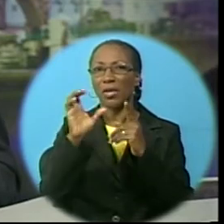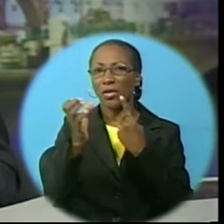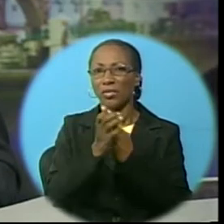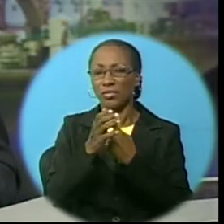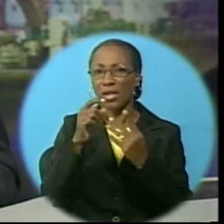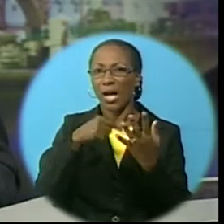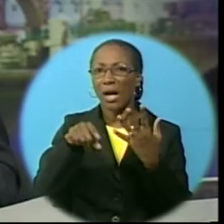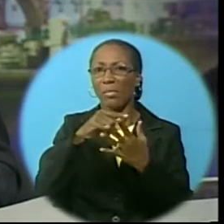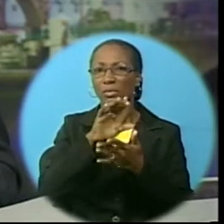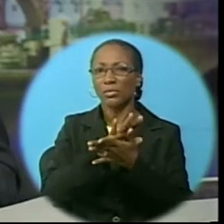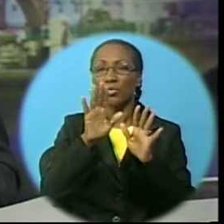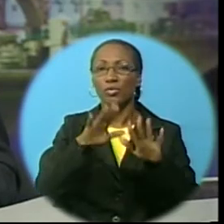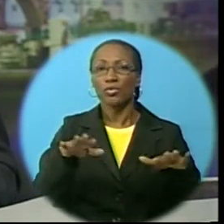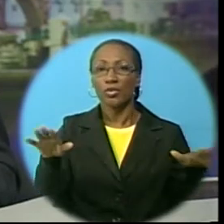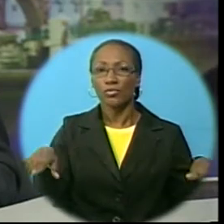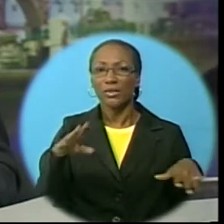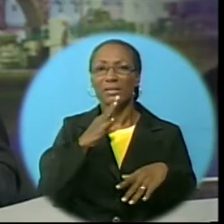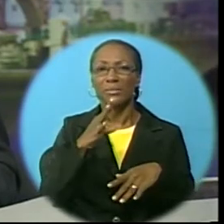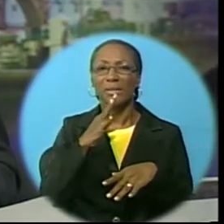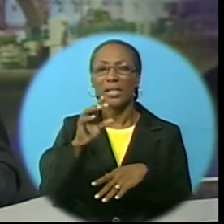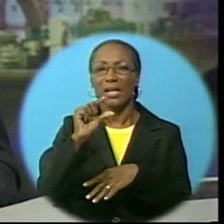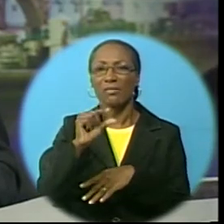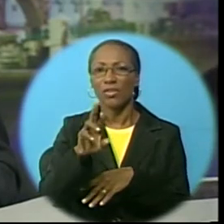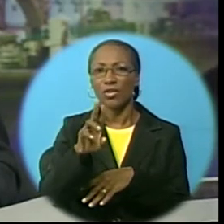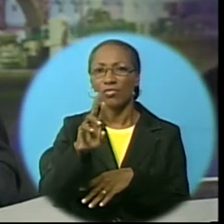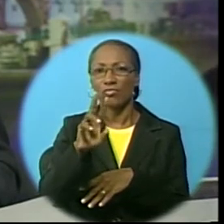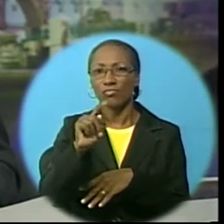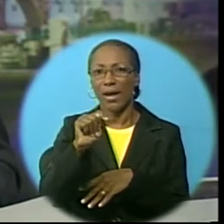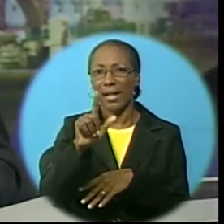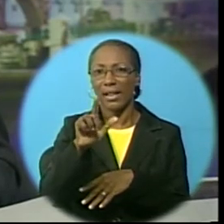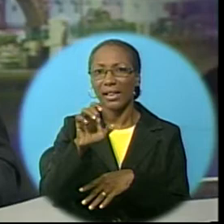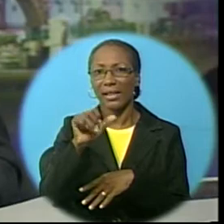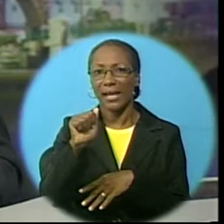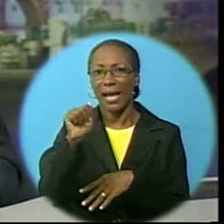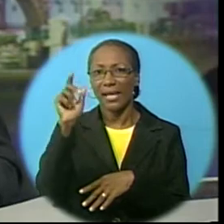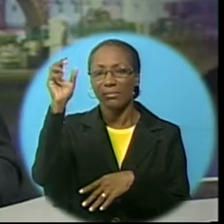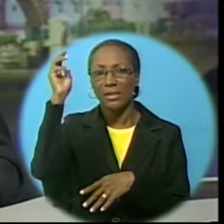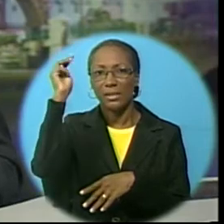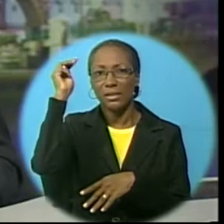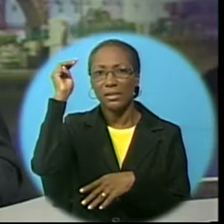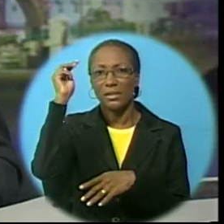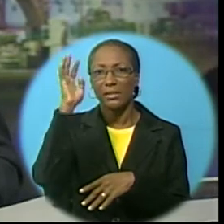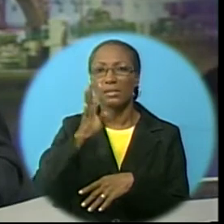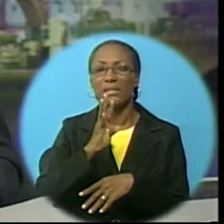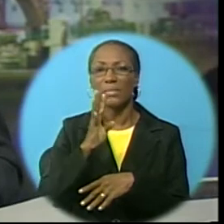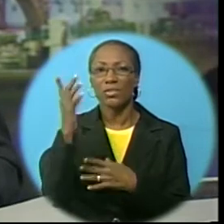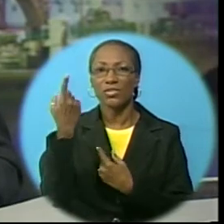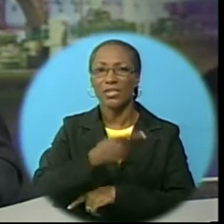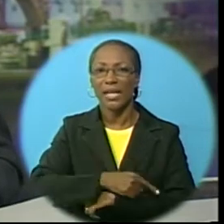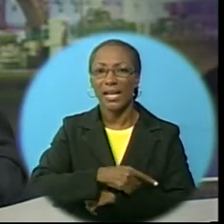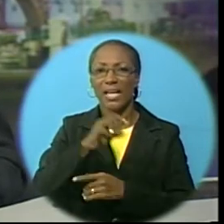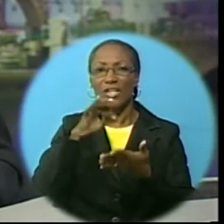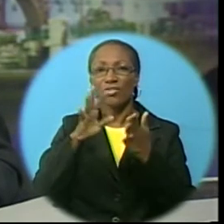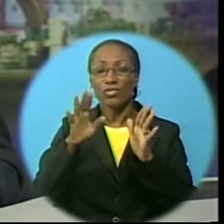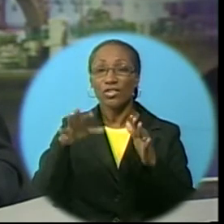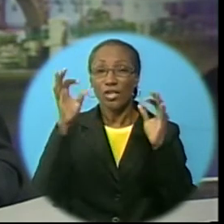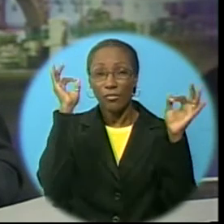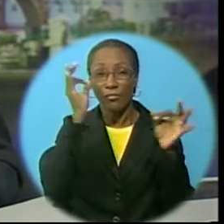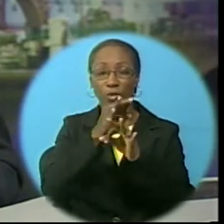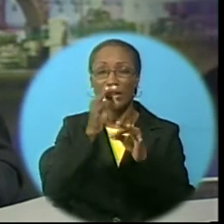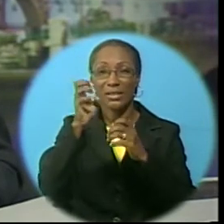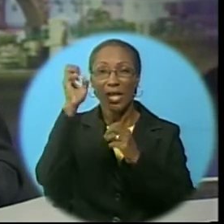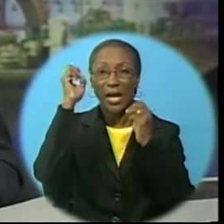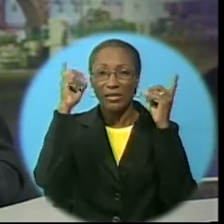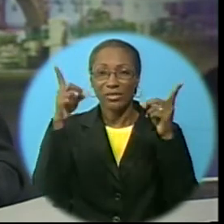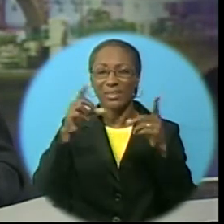Barbados. Speaking at the Grantley Adams Memorial Speech Day, Mr. Jones said students should focus on education rather